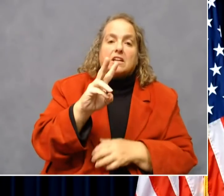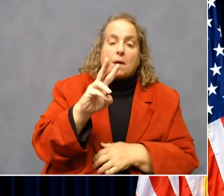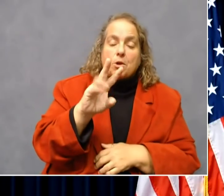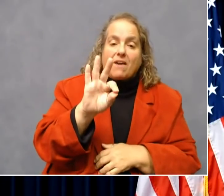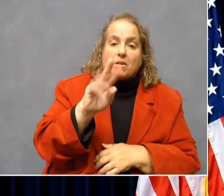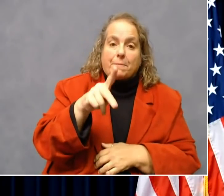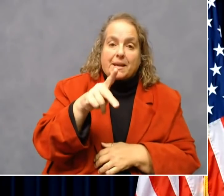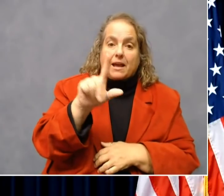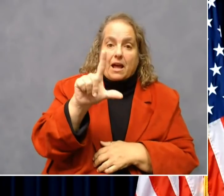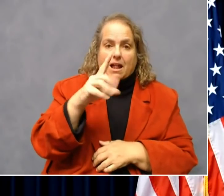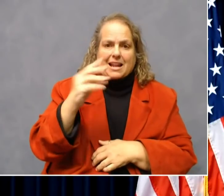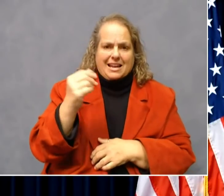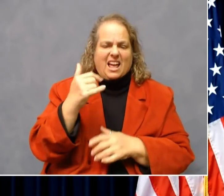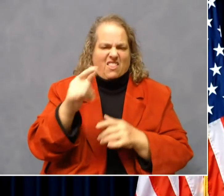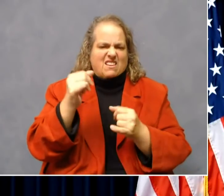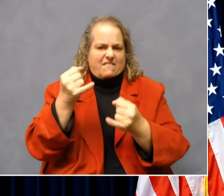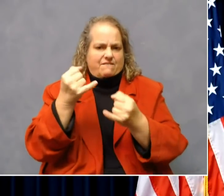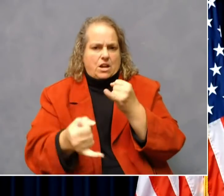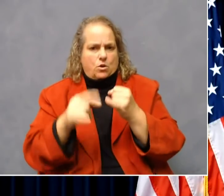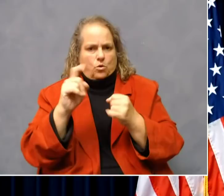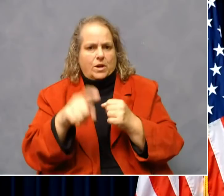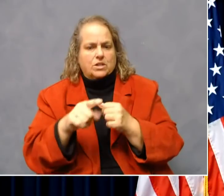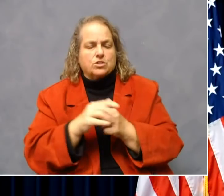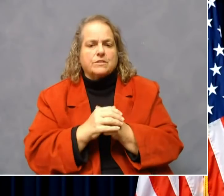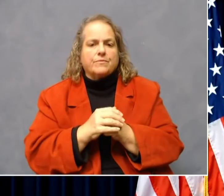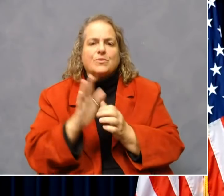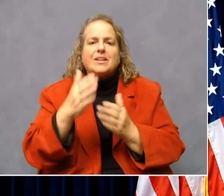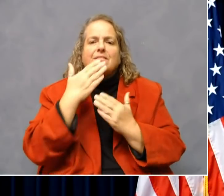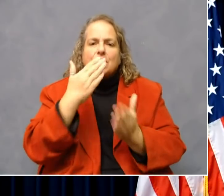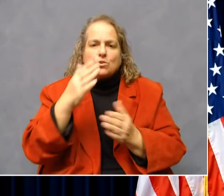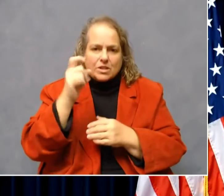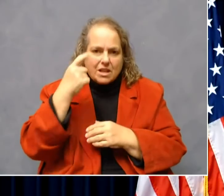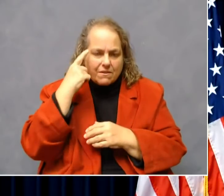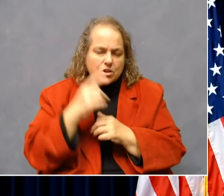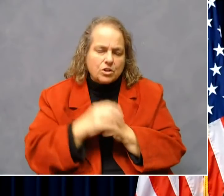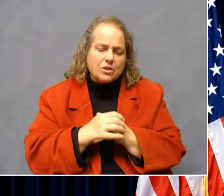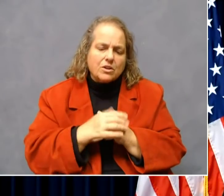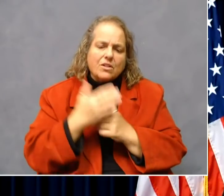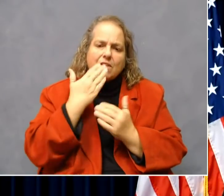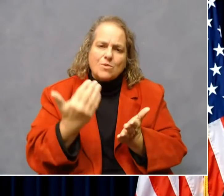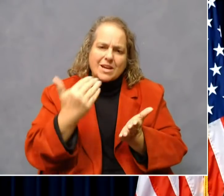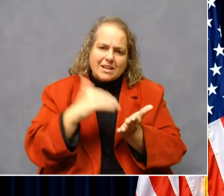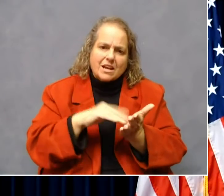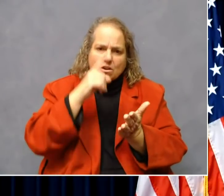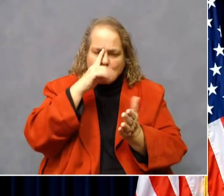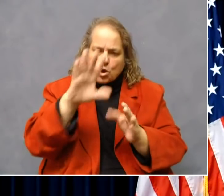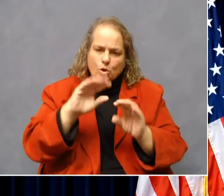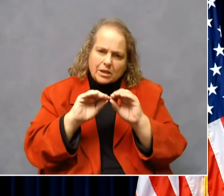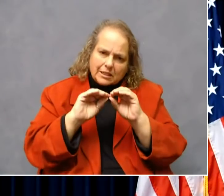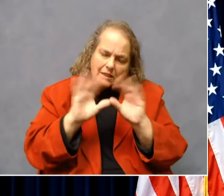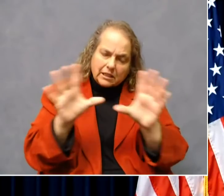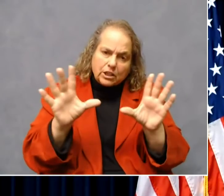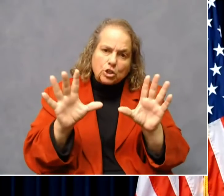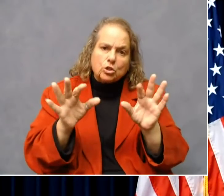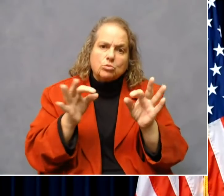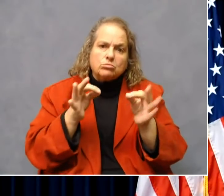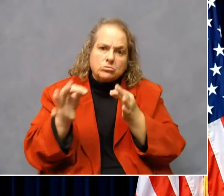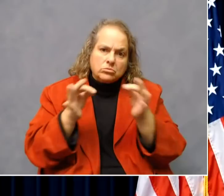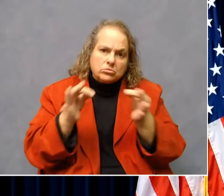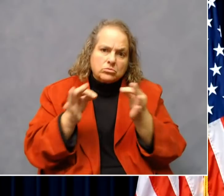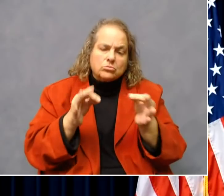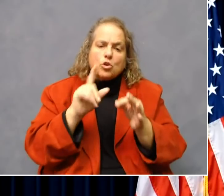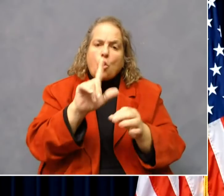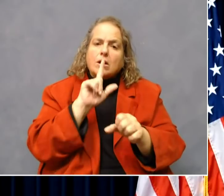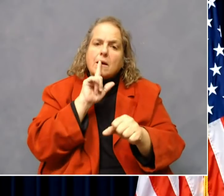Thank you very much, Governor. I thank you again for your transparency and commitment to transparency on